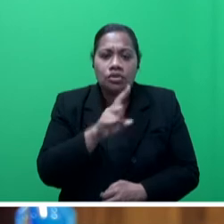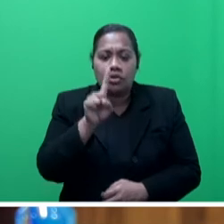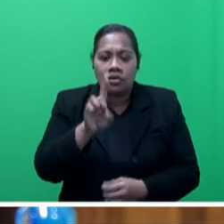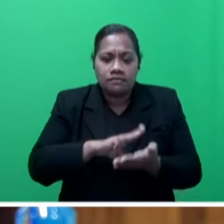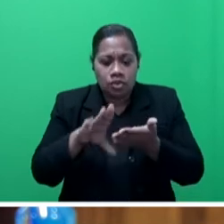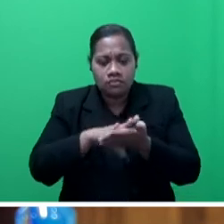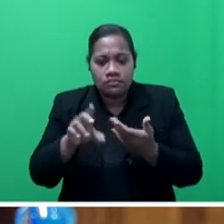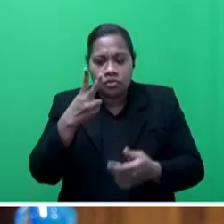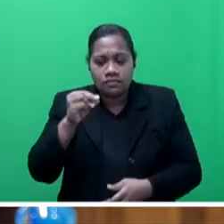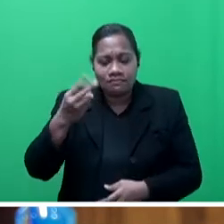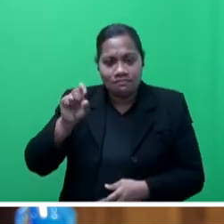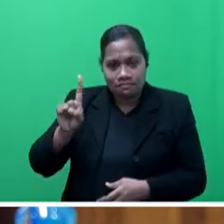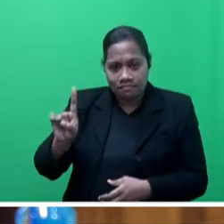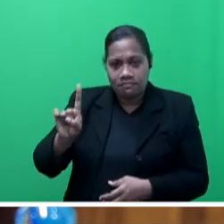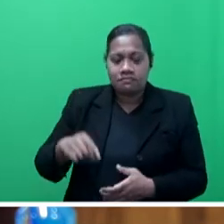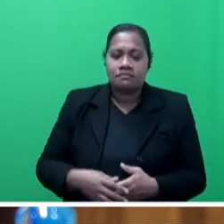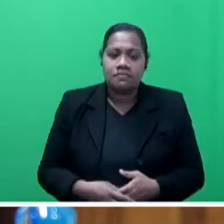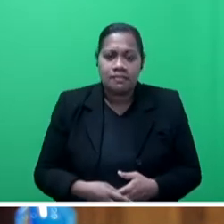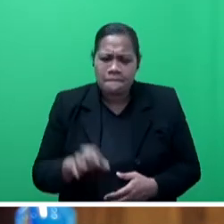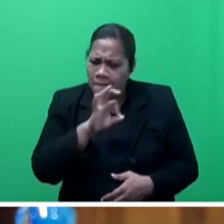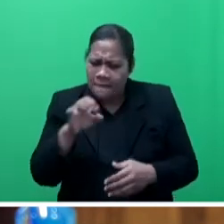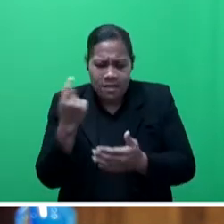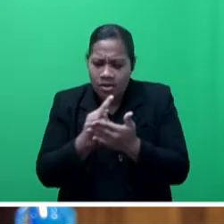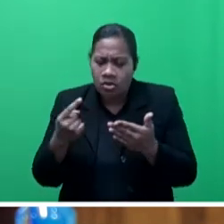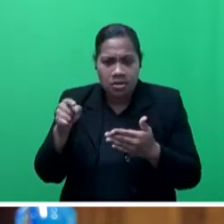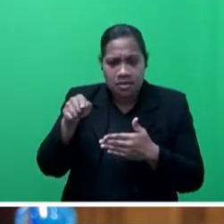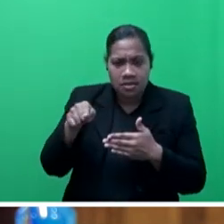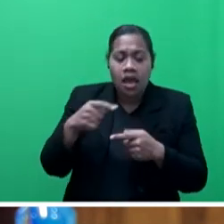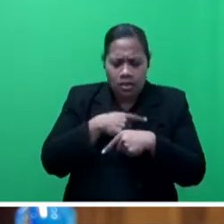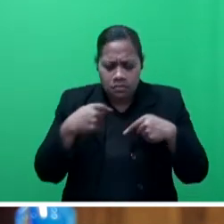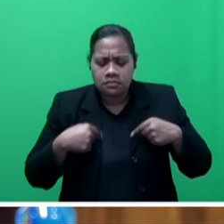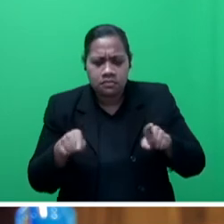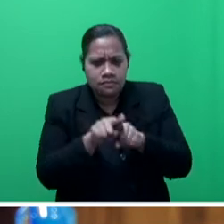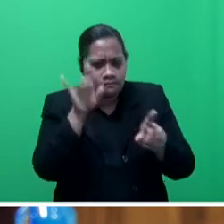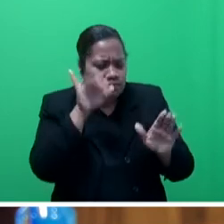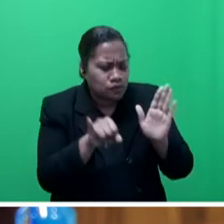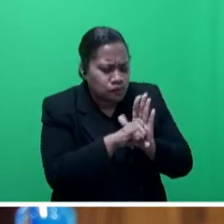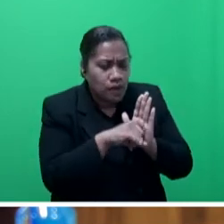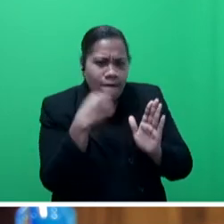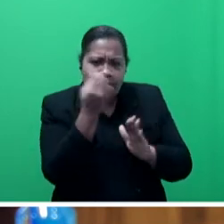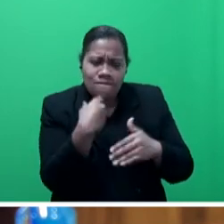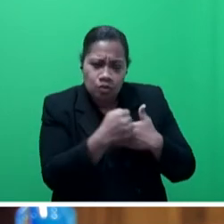2021, Mr. Speaker said. Not only that, Mr. Speaker said, we have also identified, given food security issue,